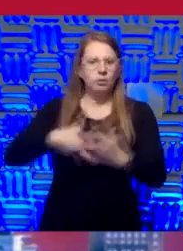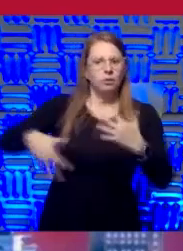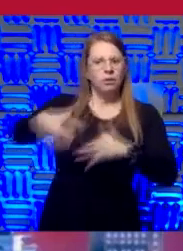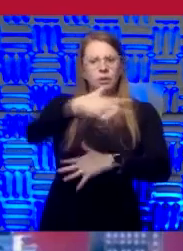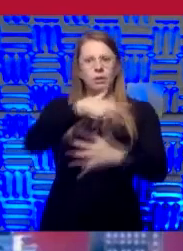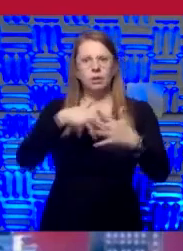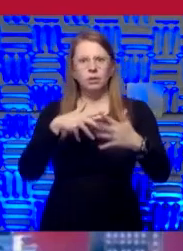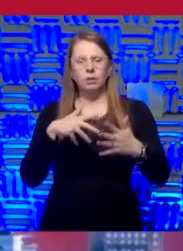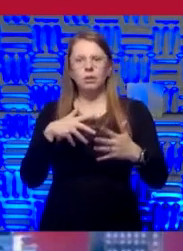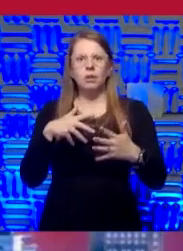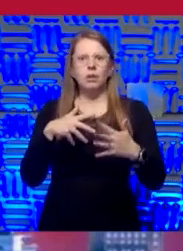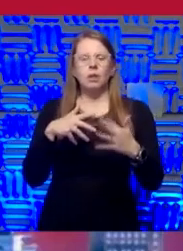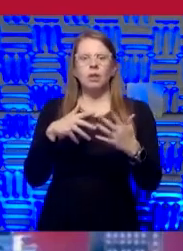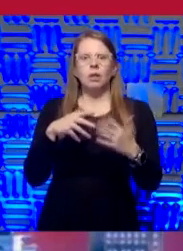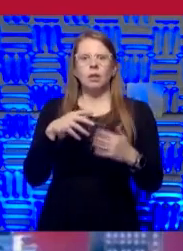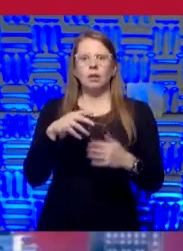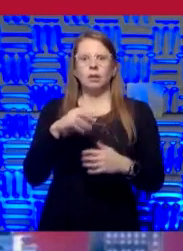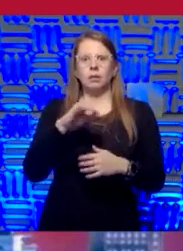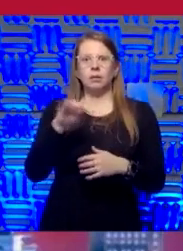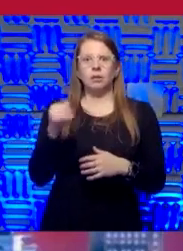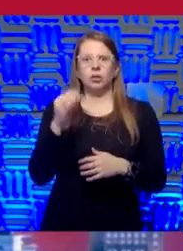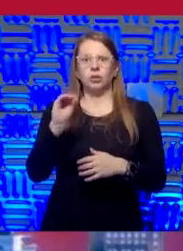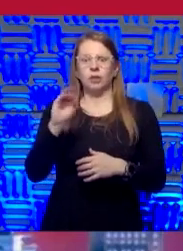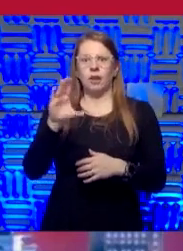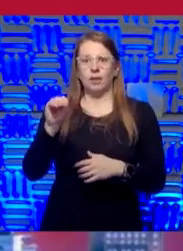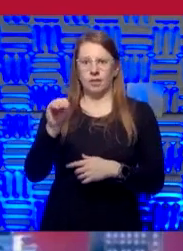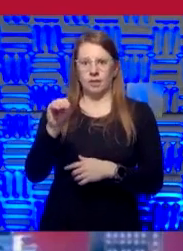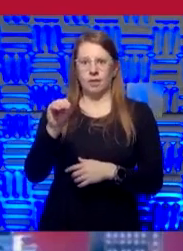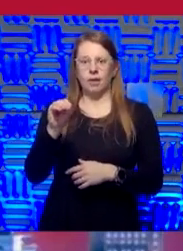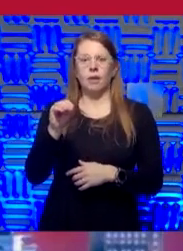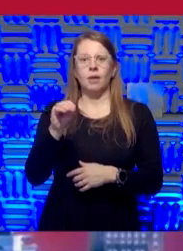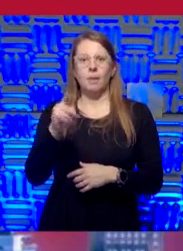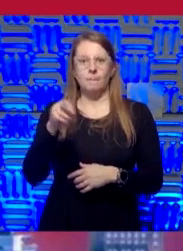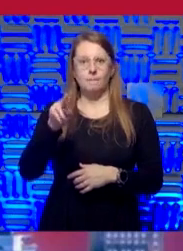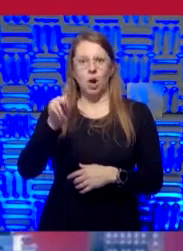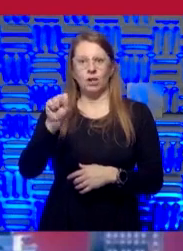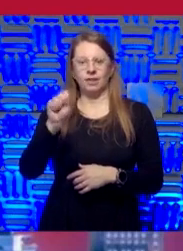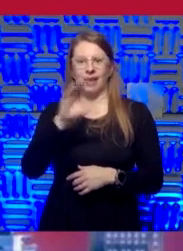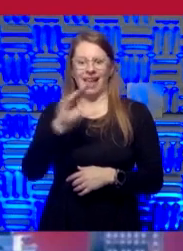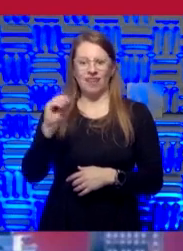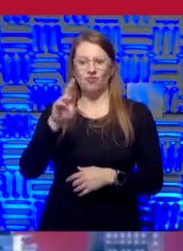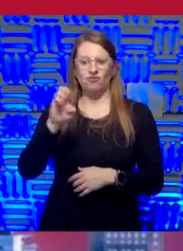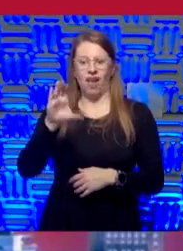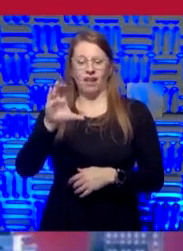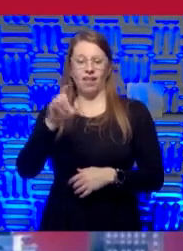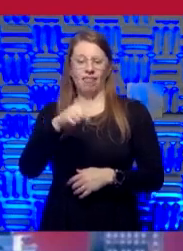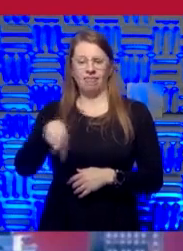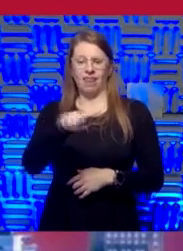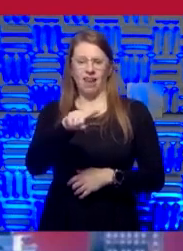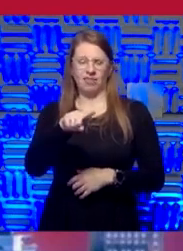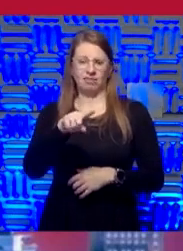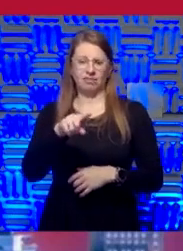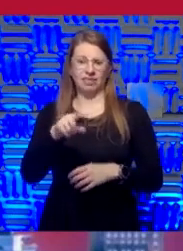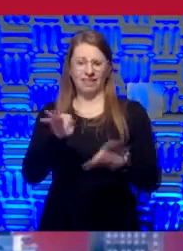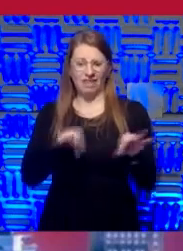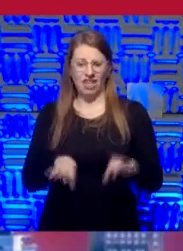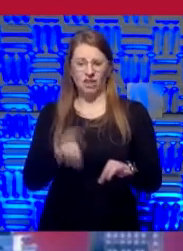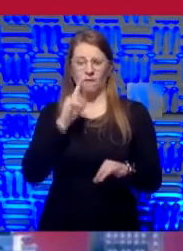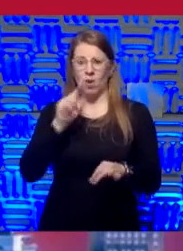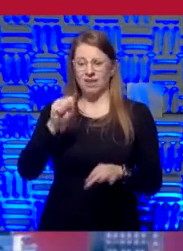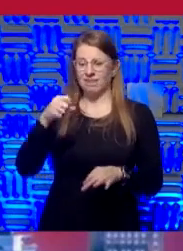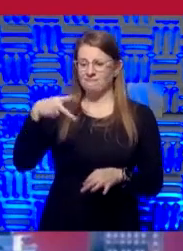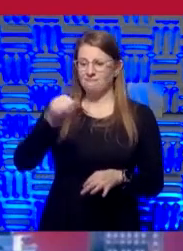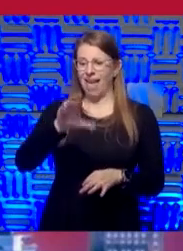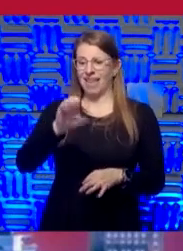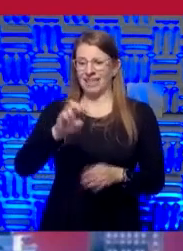County Parks and Rec. They defined a space as the size of a basketball court. And I'm just wondering what your guys' thoughts on being able to